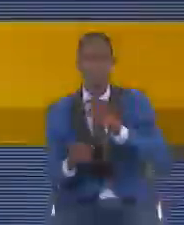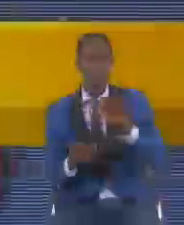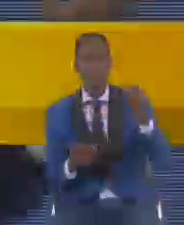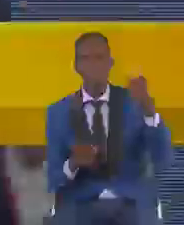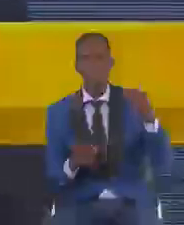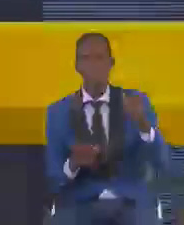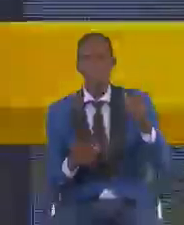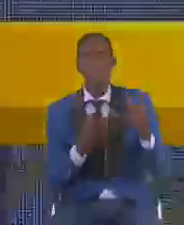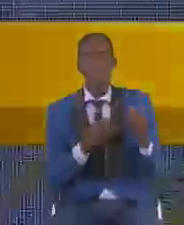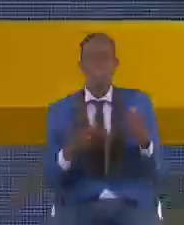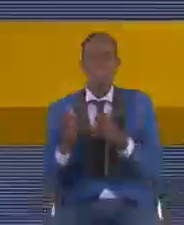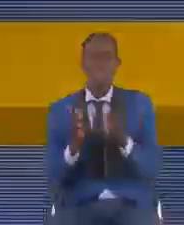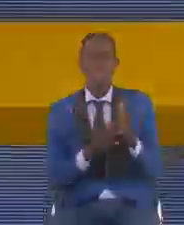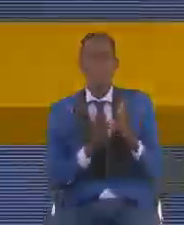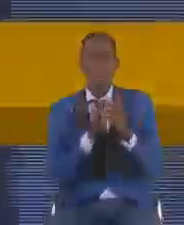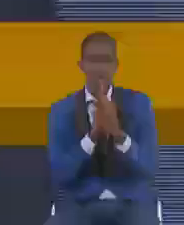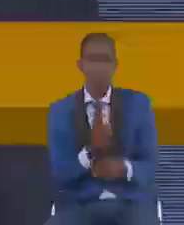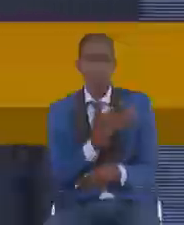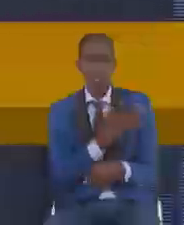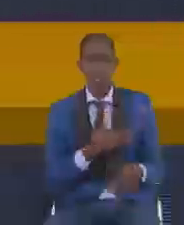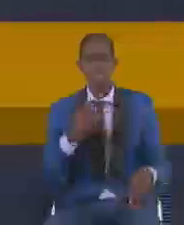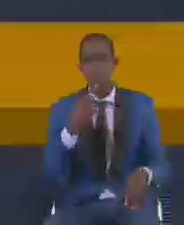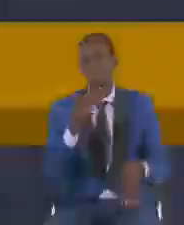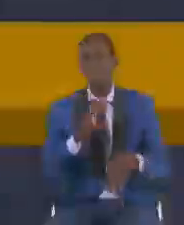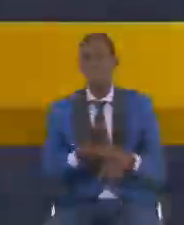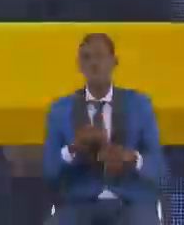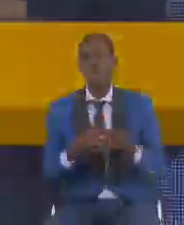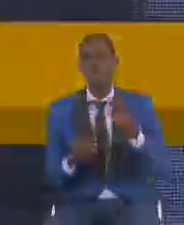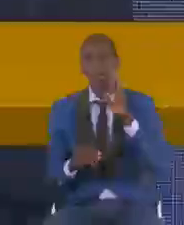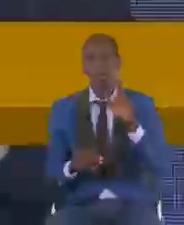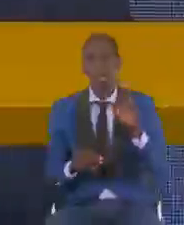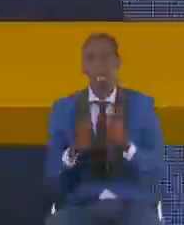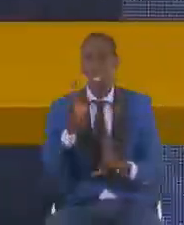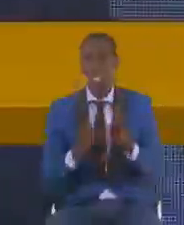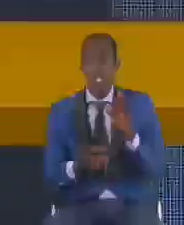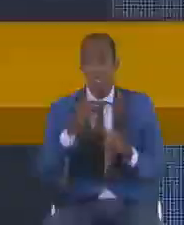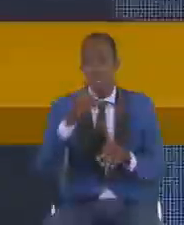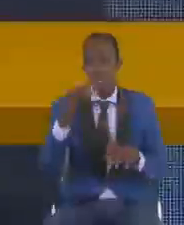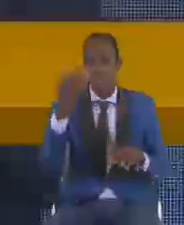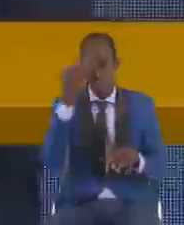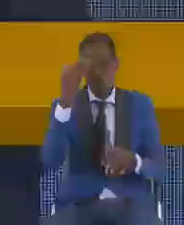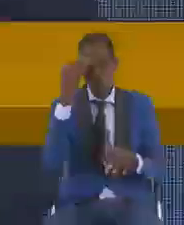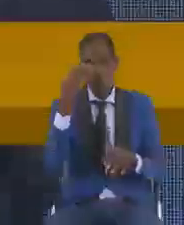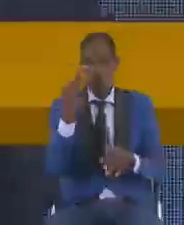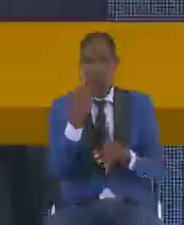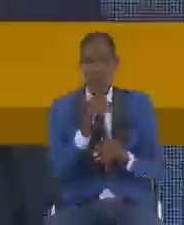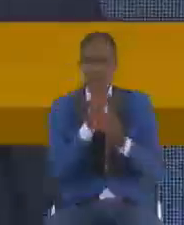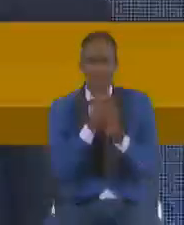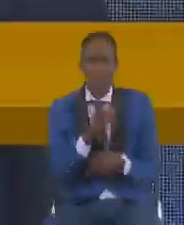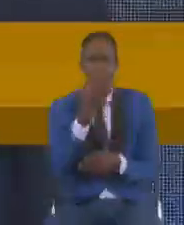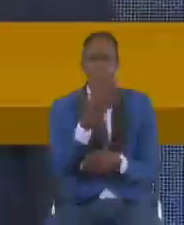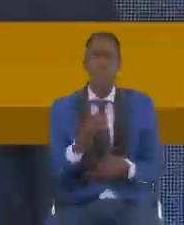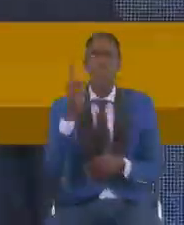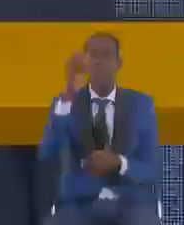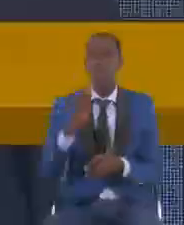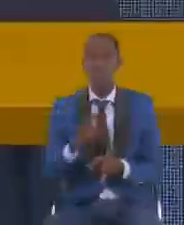and Jesus answered and said unto her, if thou knewest the gift of God, if you